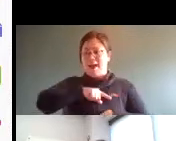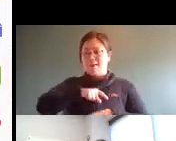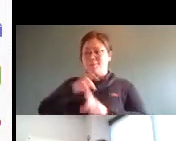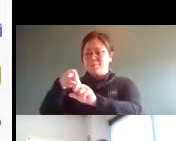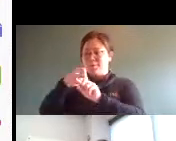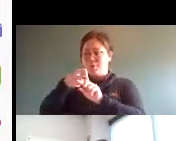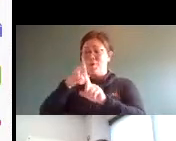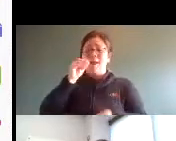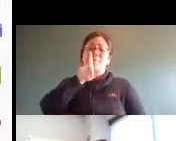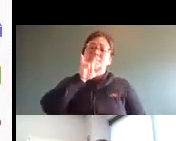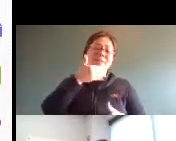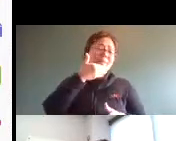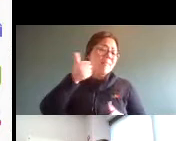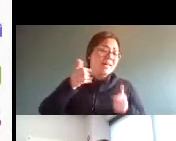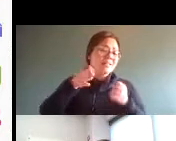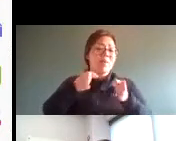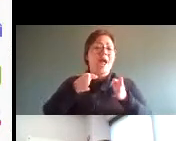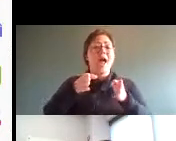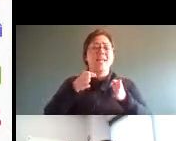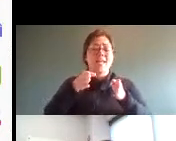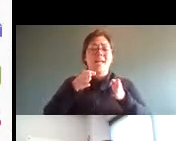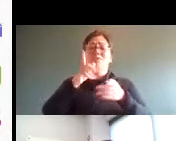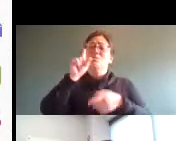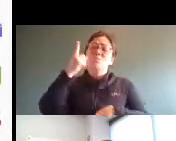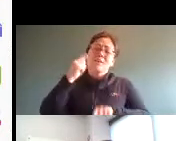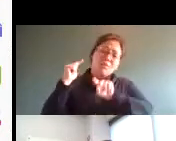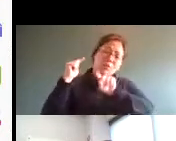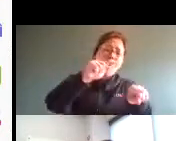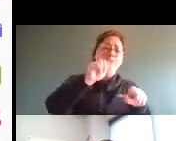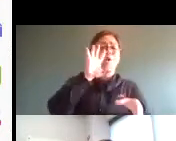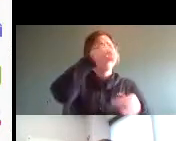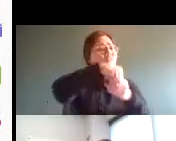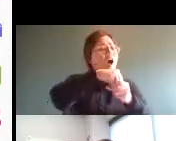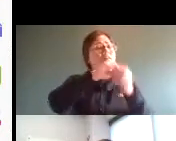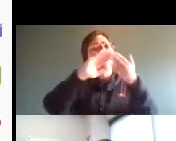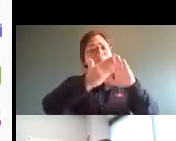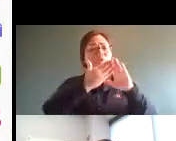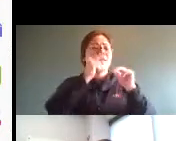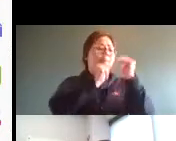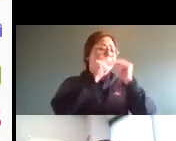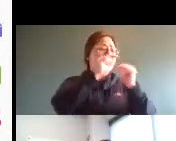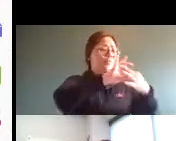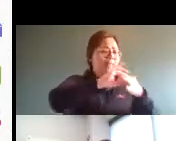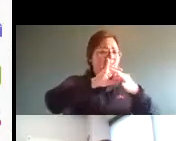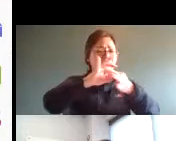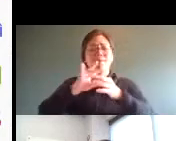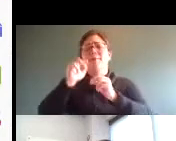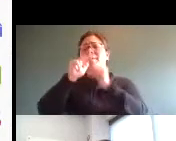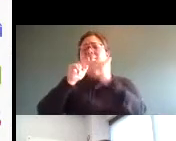that the best way, I know a lot of times, is get out in the community, get out, build relationships, build those